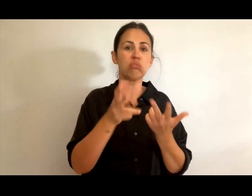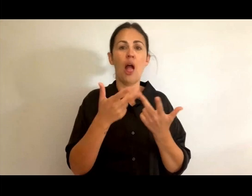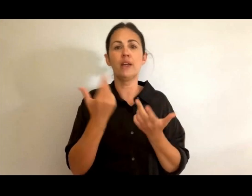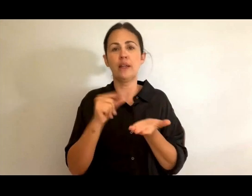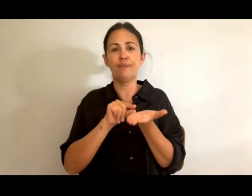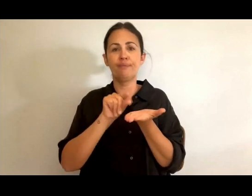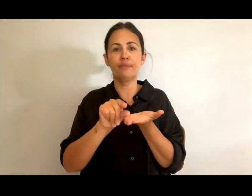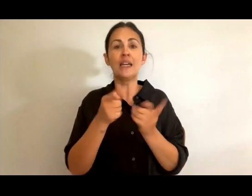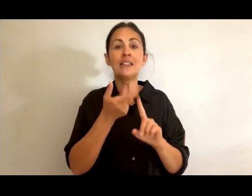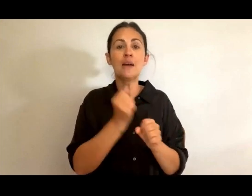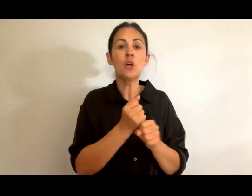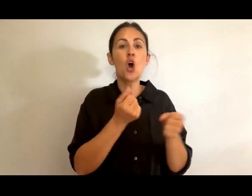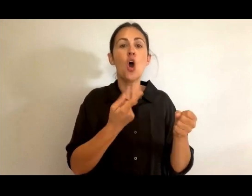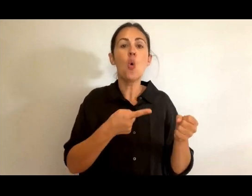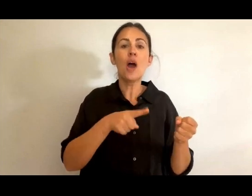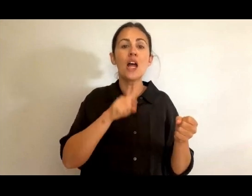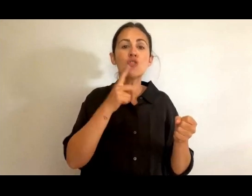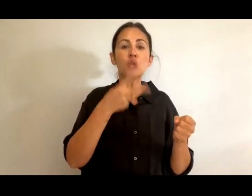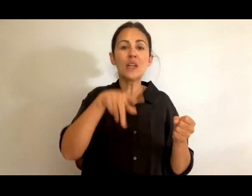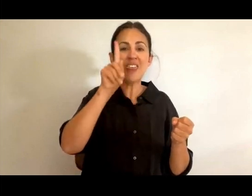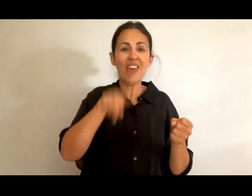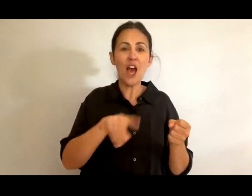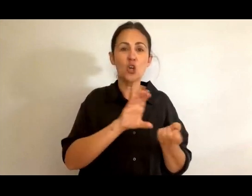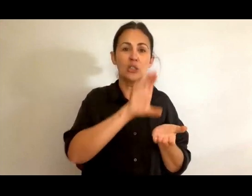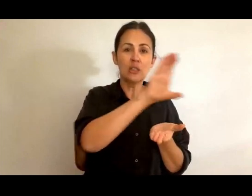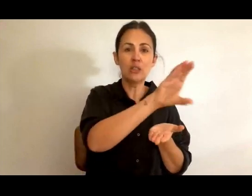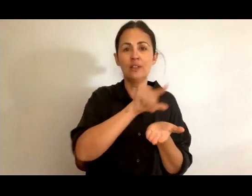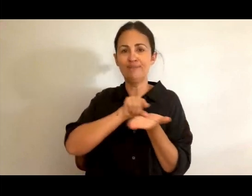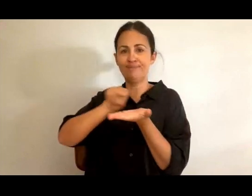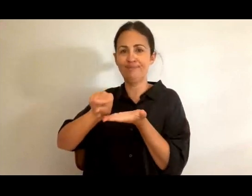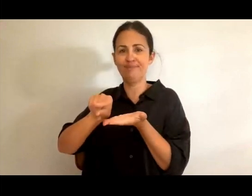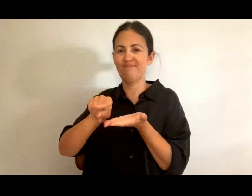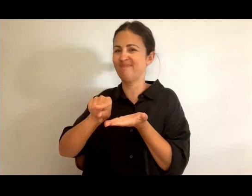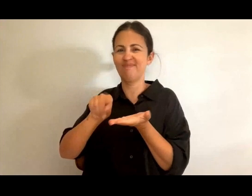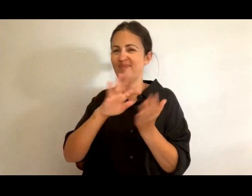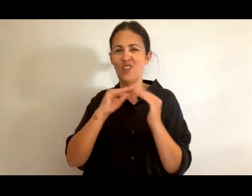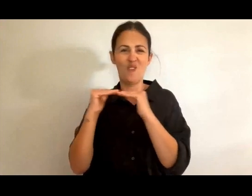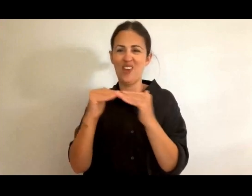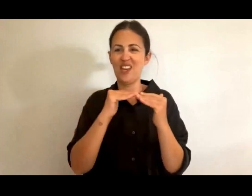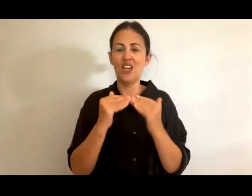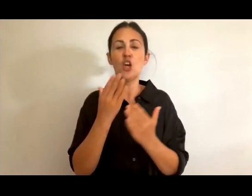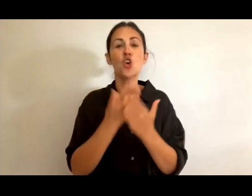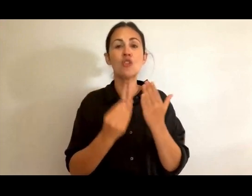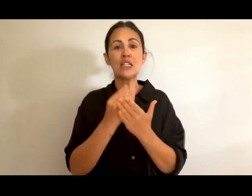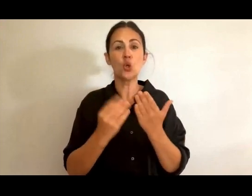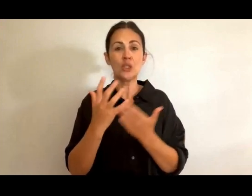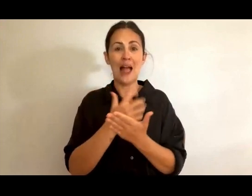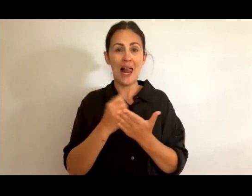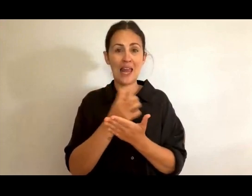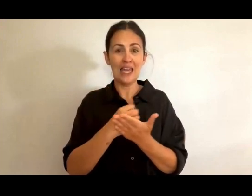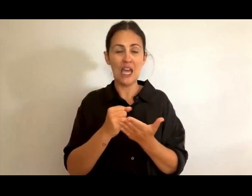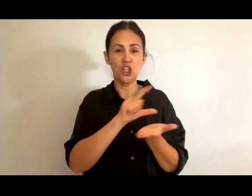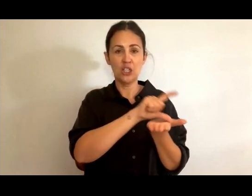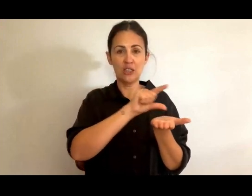small spaces with $0 of operating funds. The resource allocation, unsurprisingly, seems to directly impact on